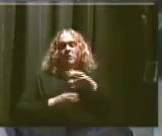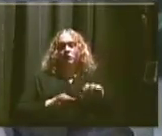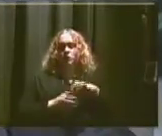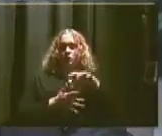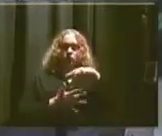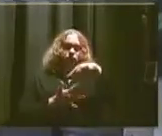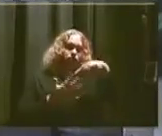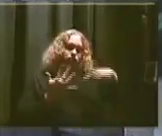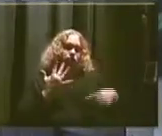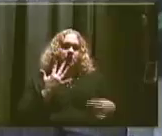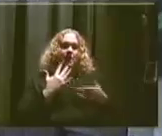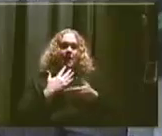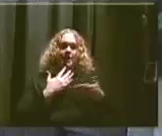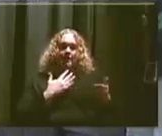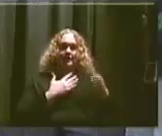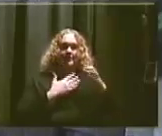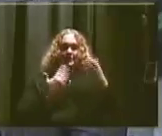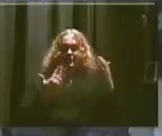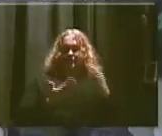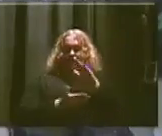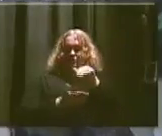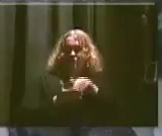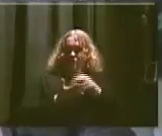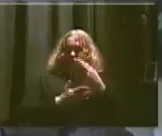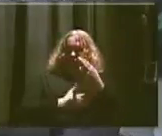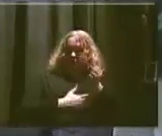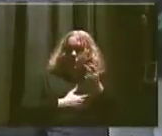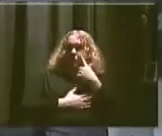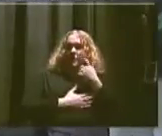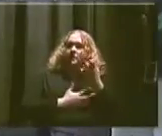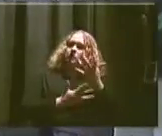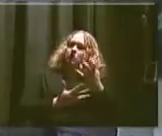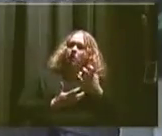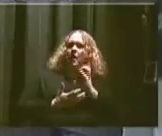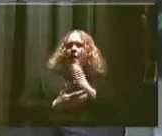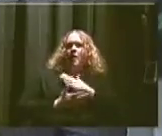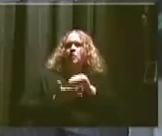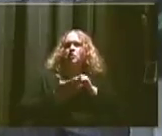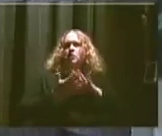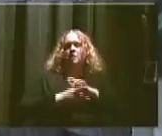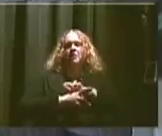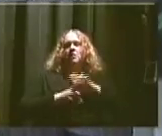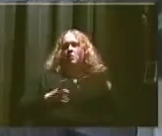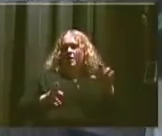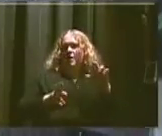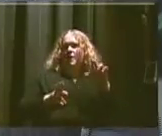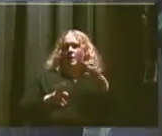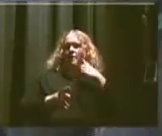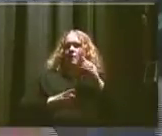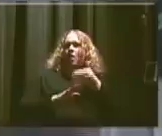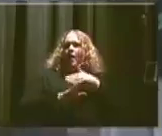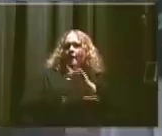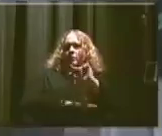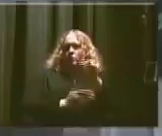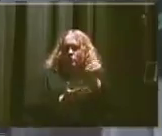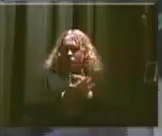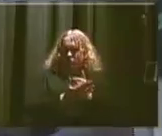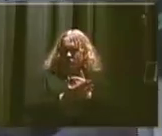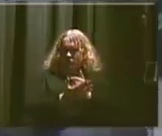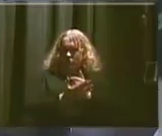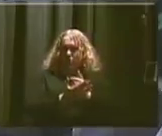High School to try to prepare our kids to go to the next level. But at this time, I will turn it over to my students. Why don't you come